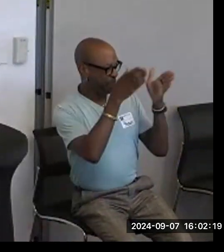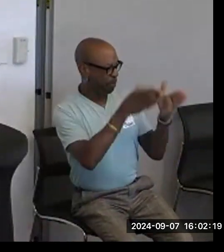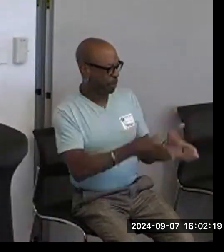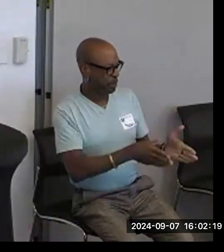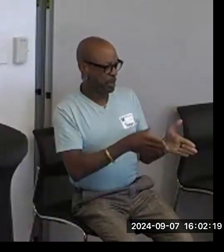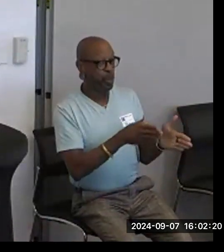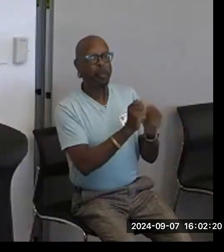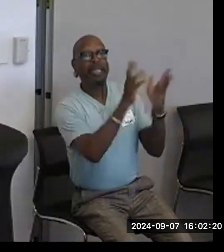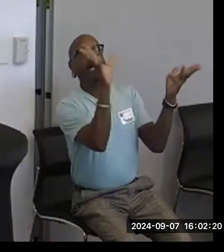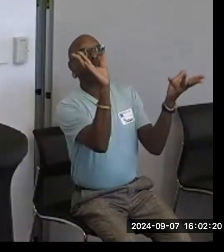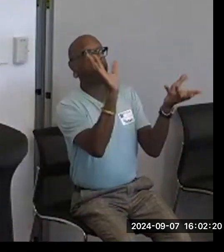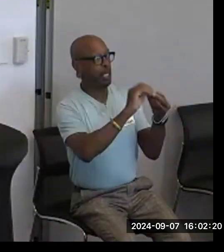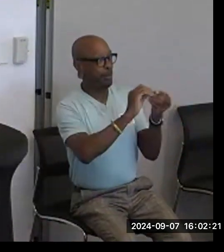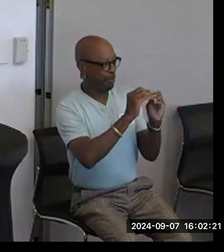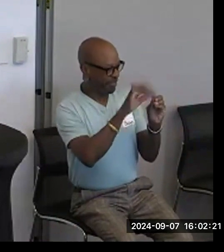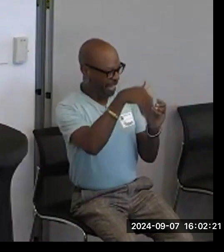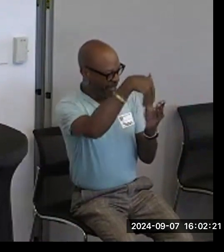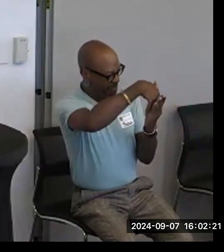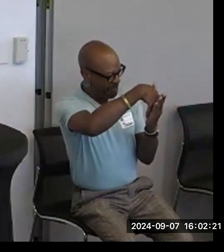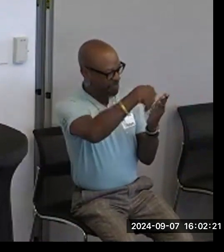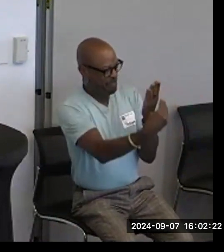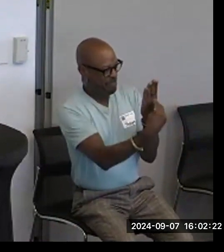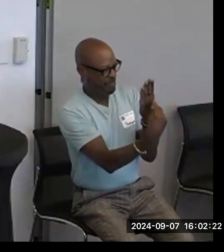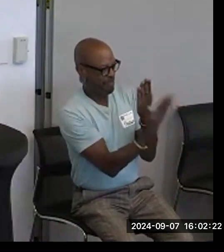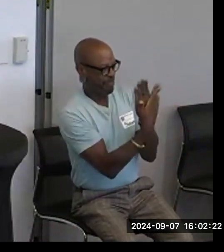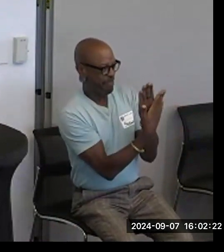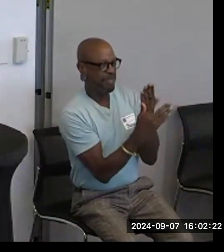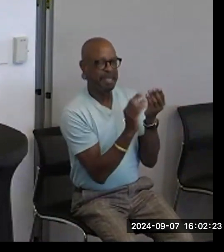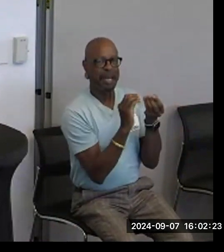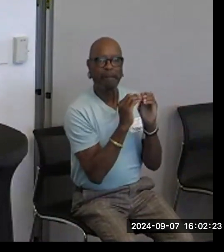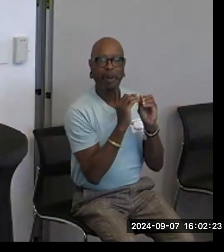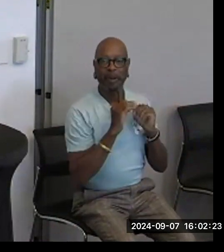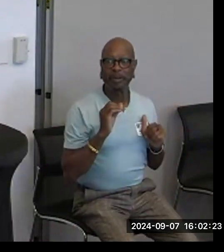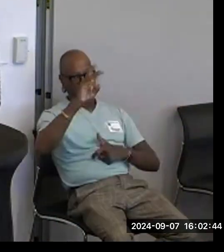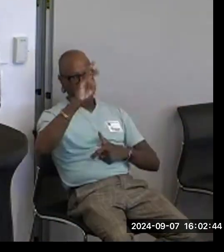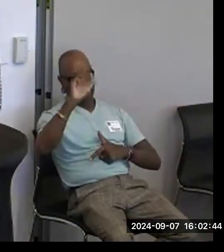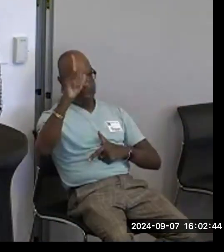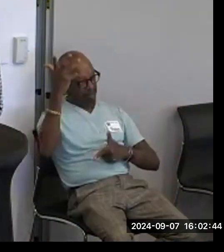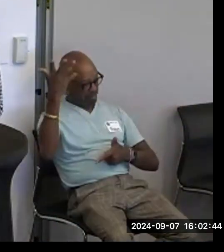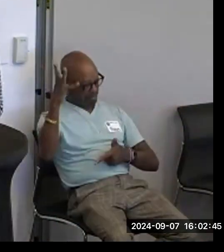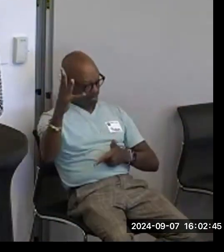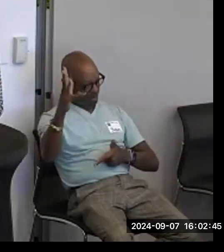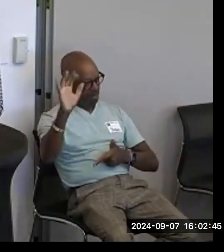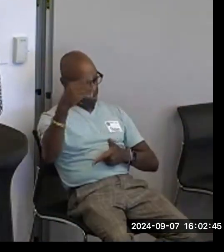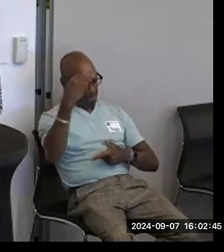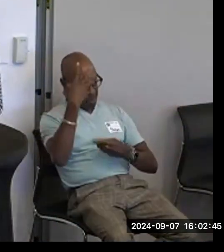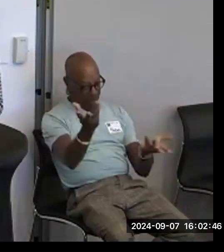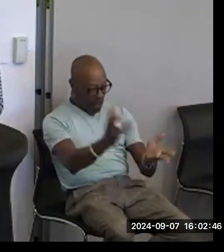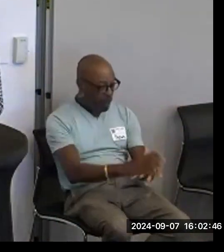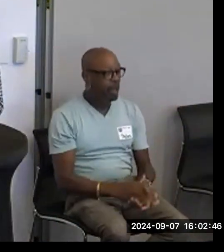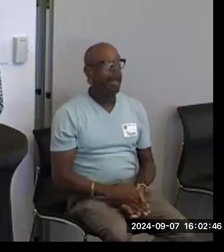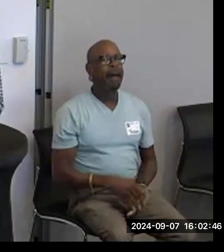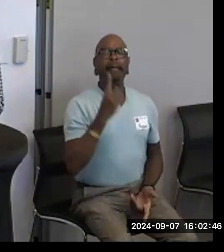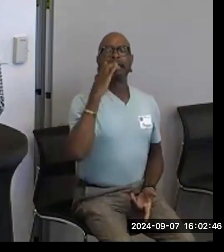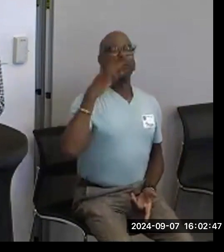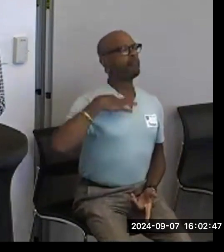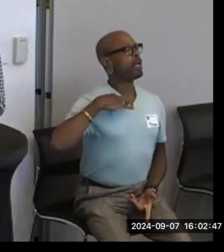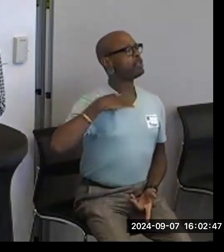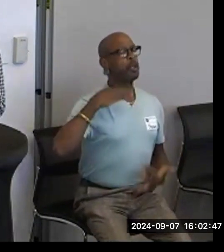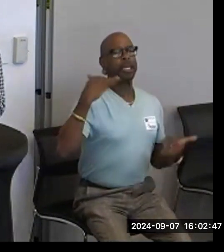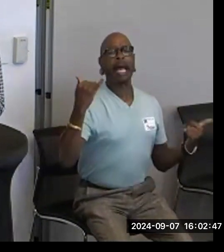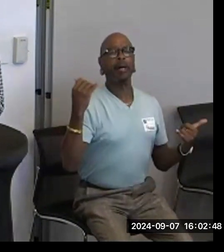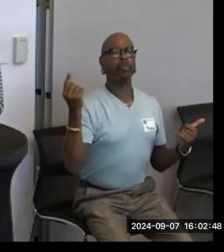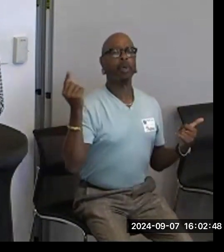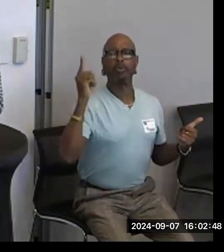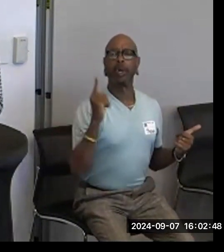you put it in the numbered envelope, they'll be able to match an envelope to a table. You'll get it back. Yeah, I think by the volunteers will start coming through in